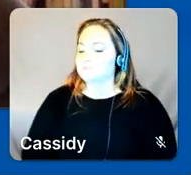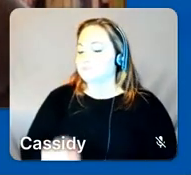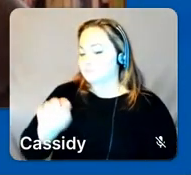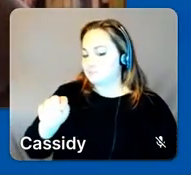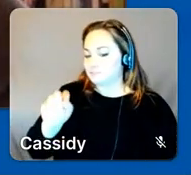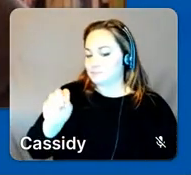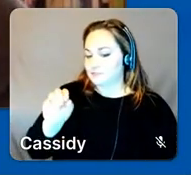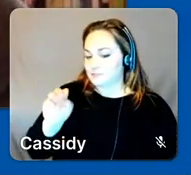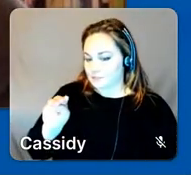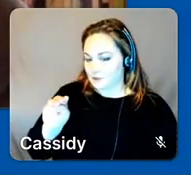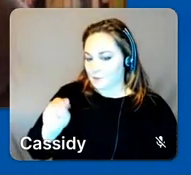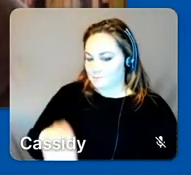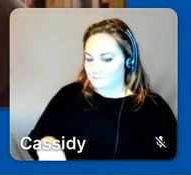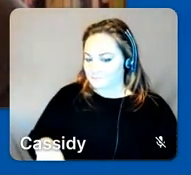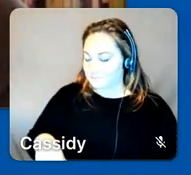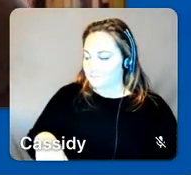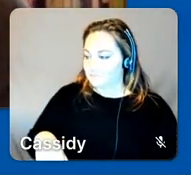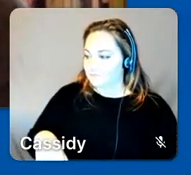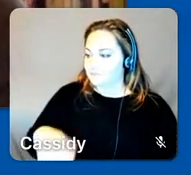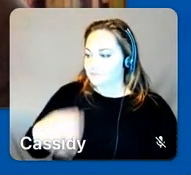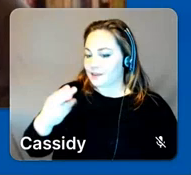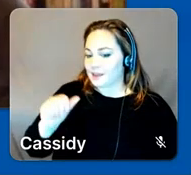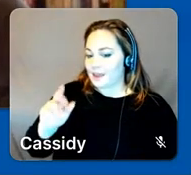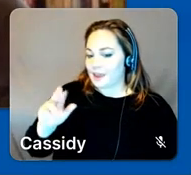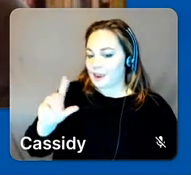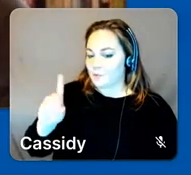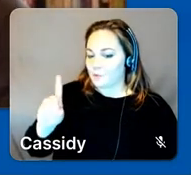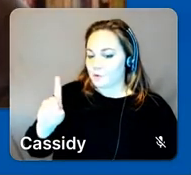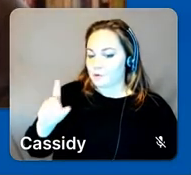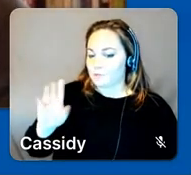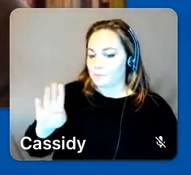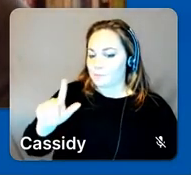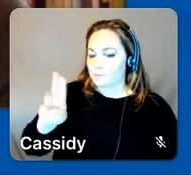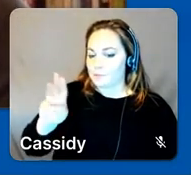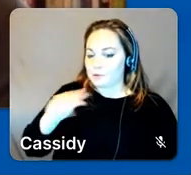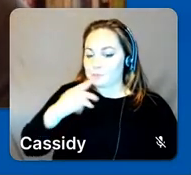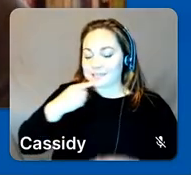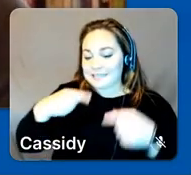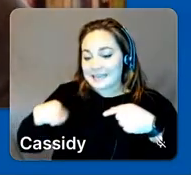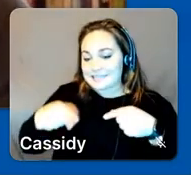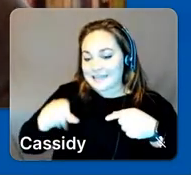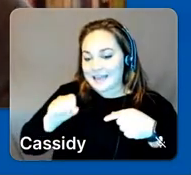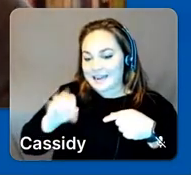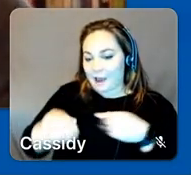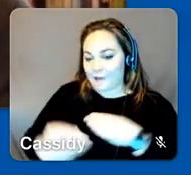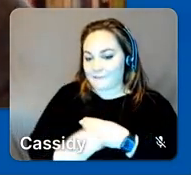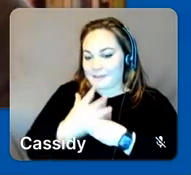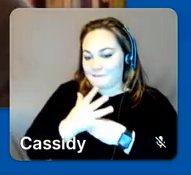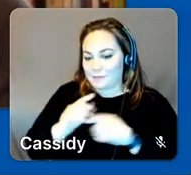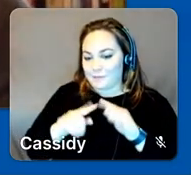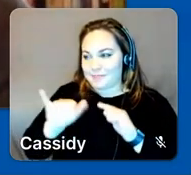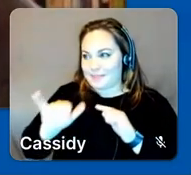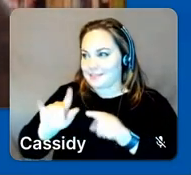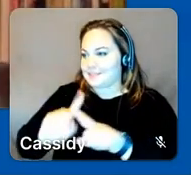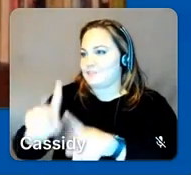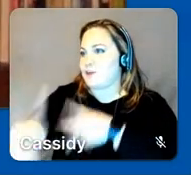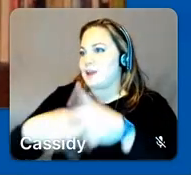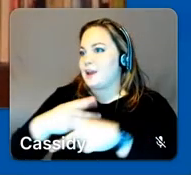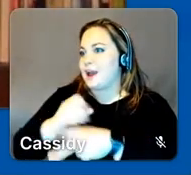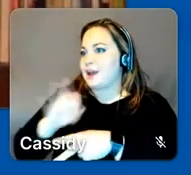I mean, that's Harold Bloom calls it the anxiety of influence, right? But this is a different kind of anxiety of